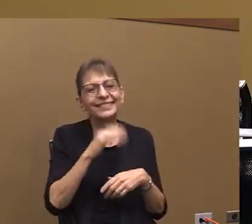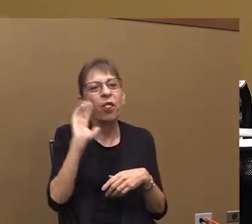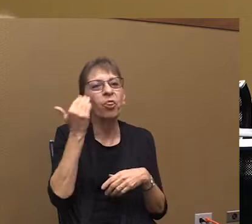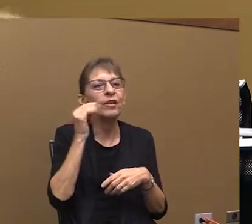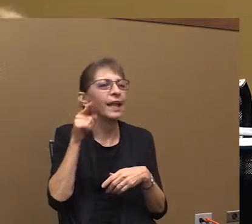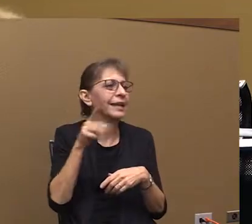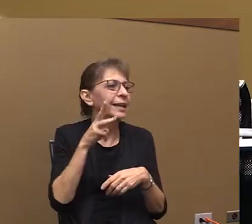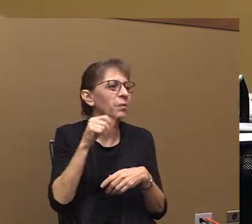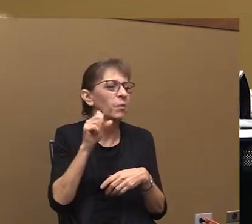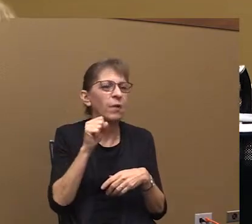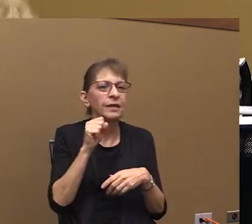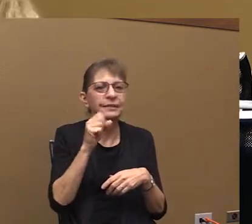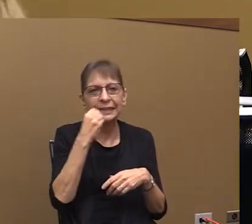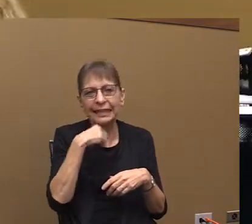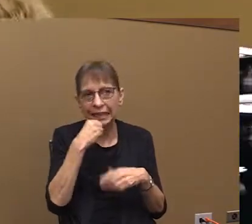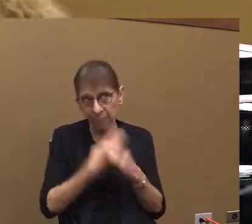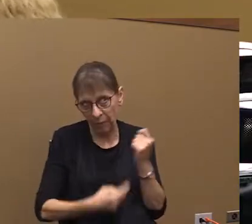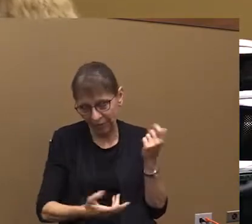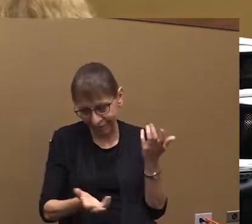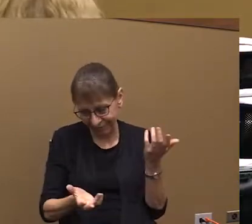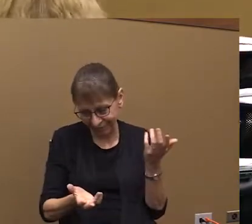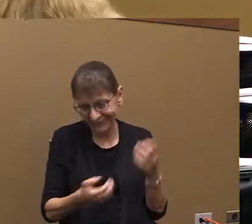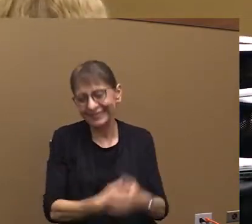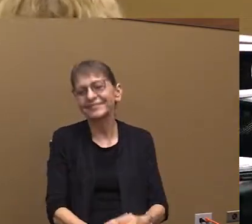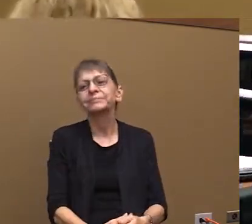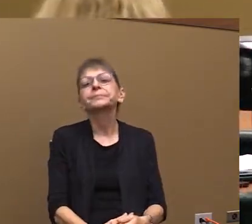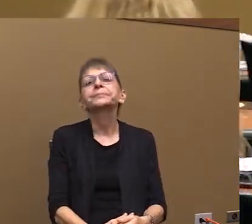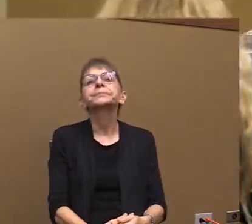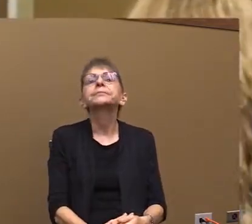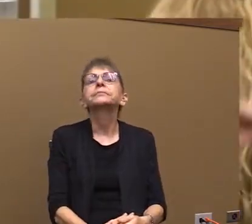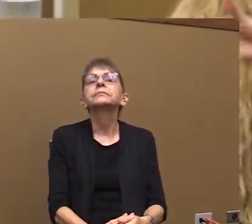looked like he was eating them both. But